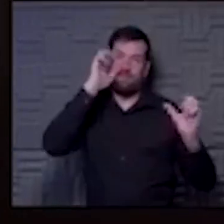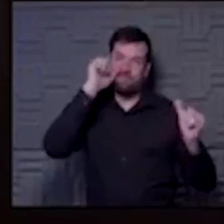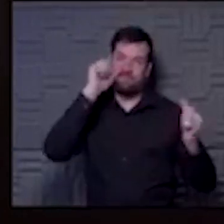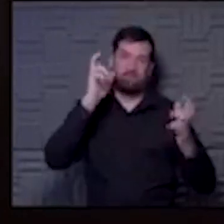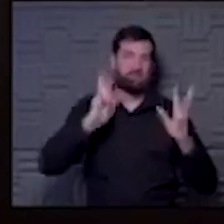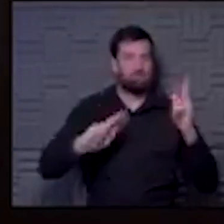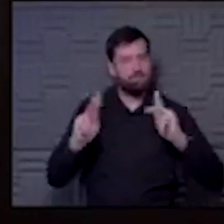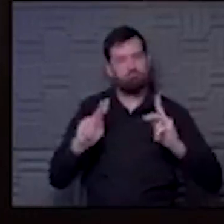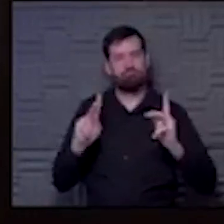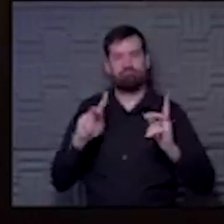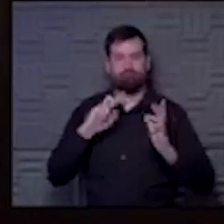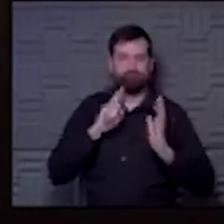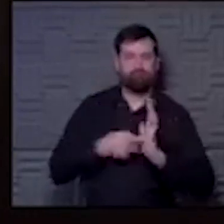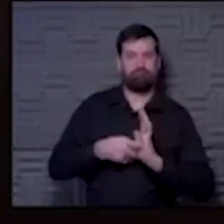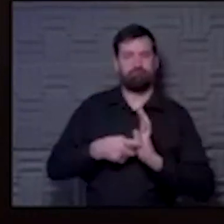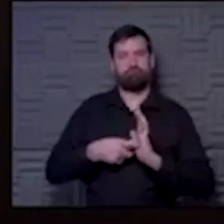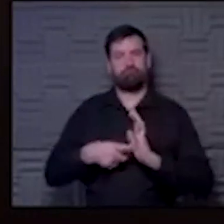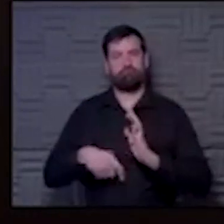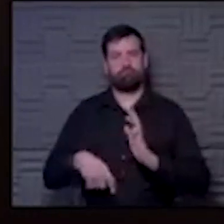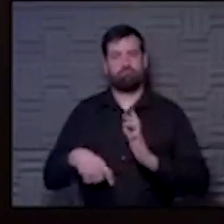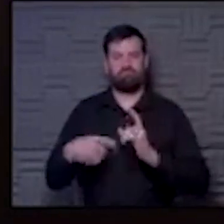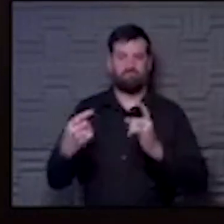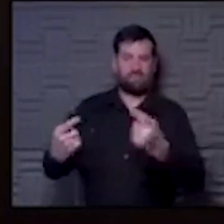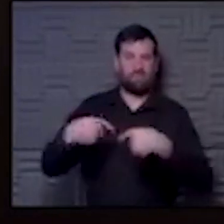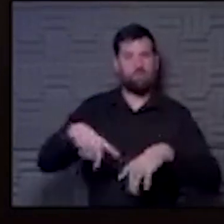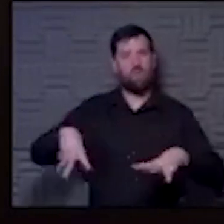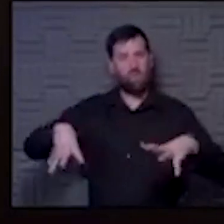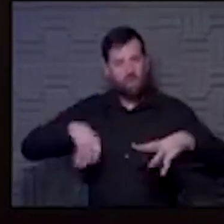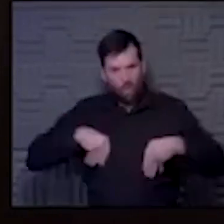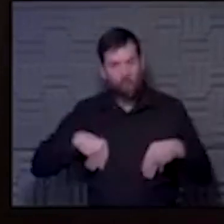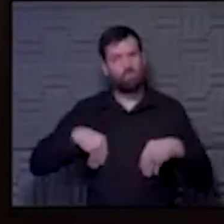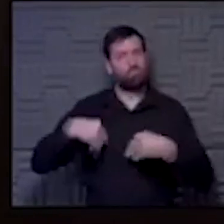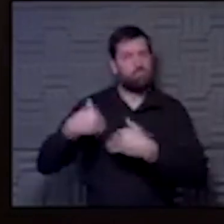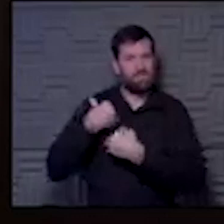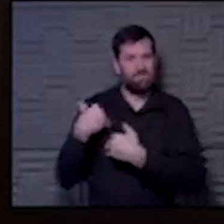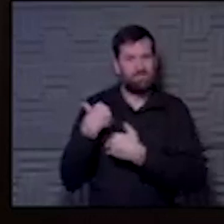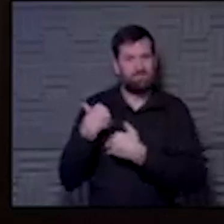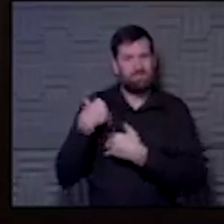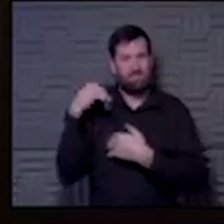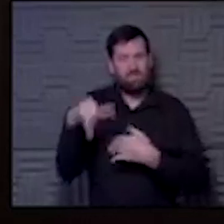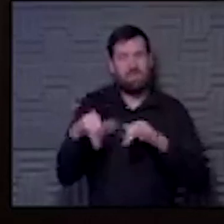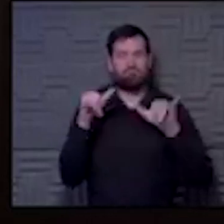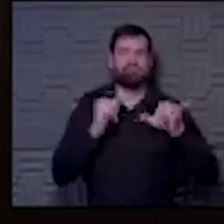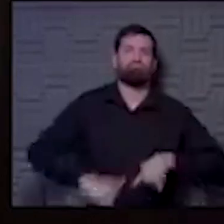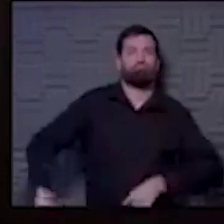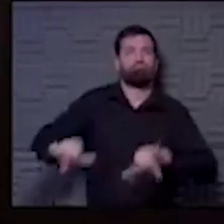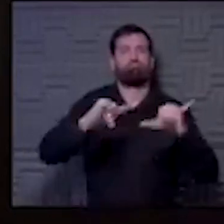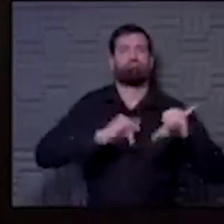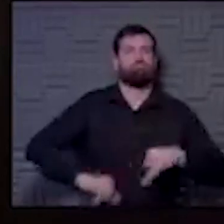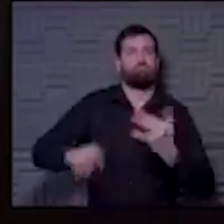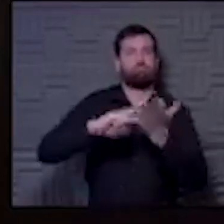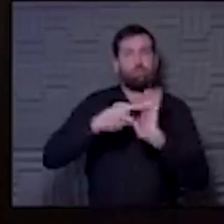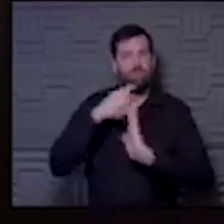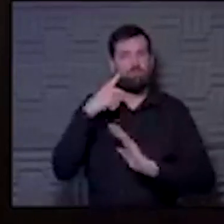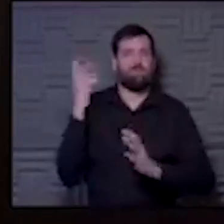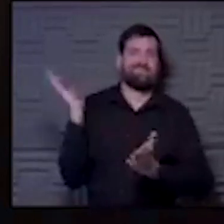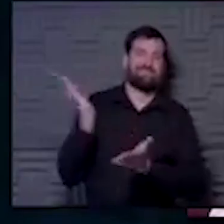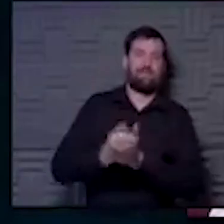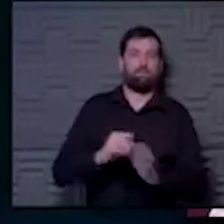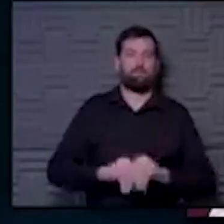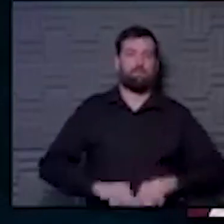people coming together and really owning the responsibility and that common purpose of stopping the spread of the